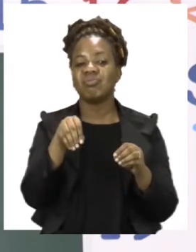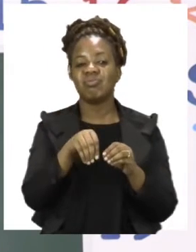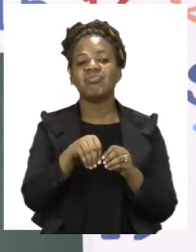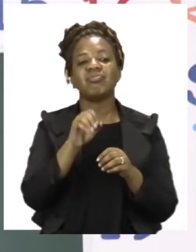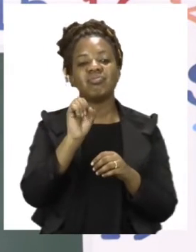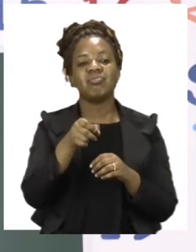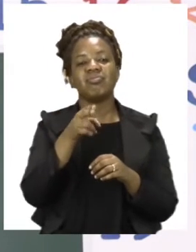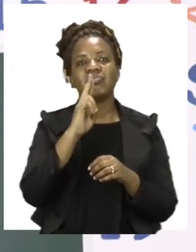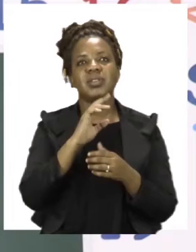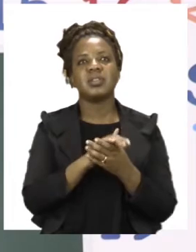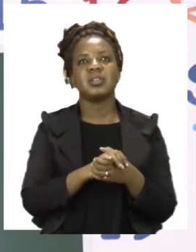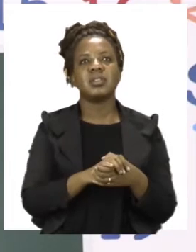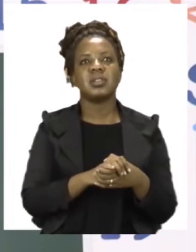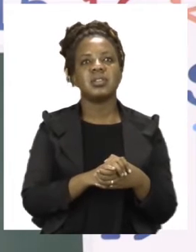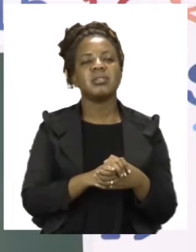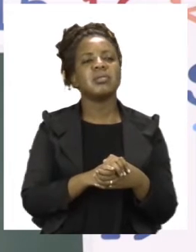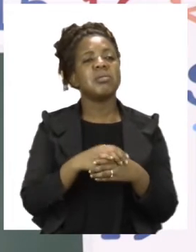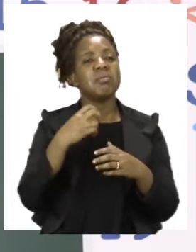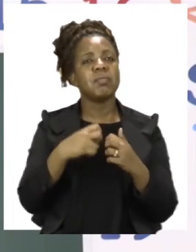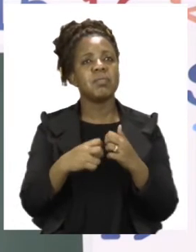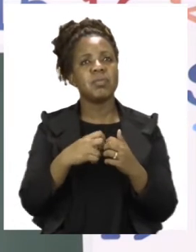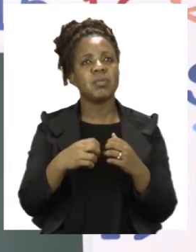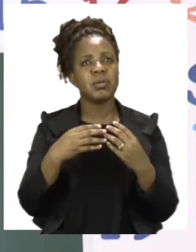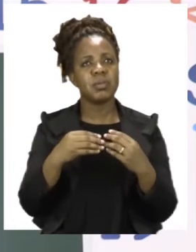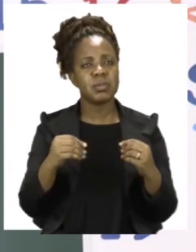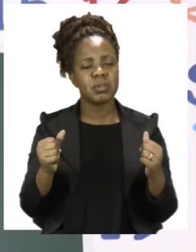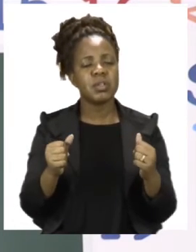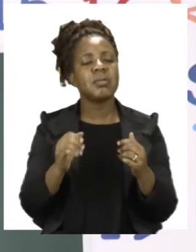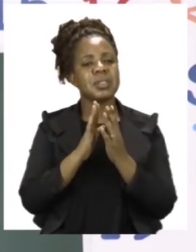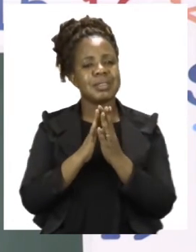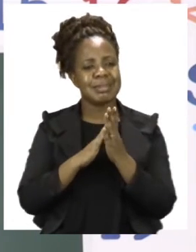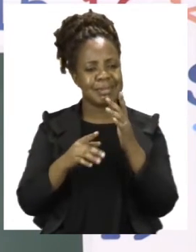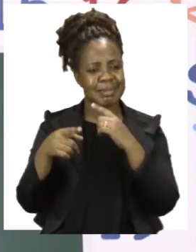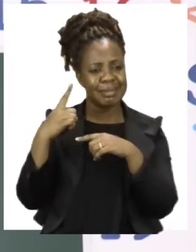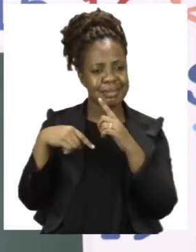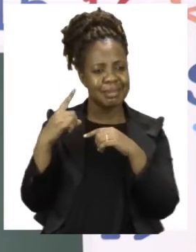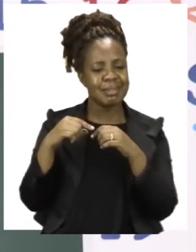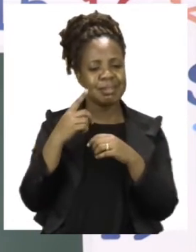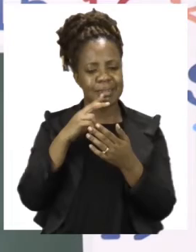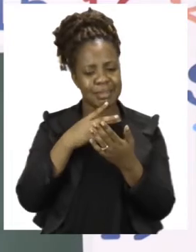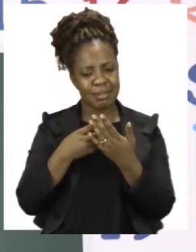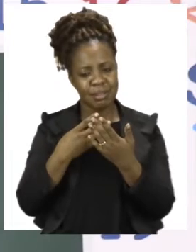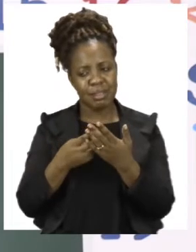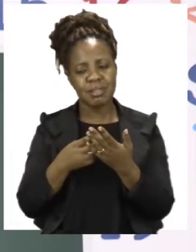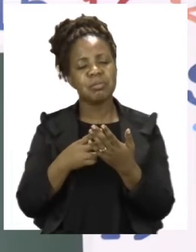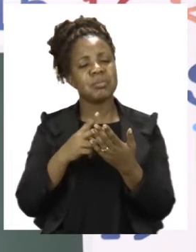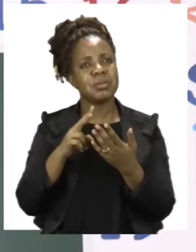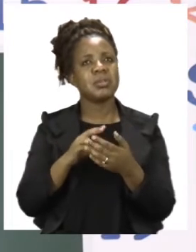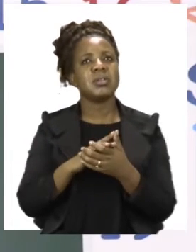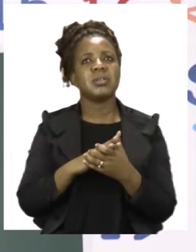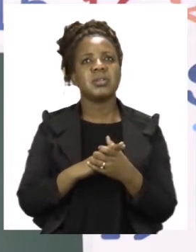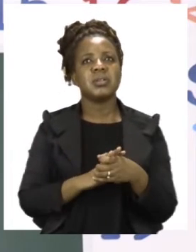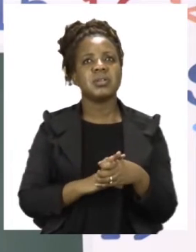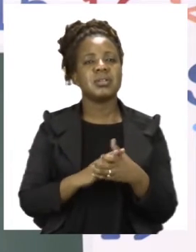to your problem solving, make sure that you are double checking on what to do. Sometimes you don't even need to do